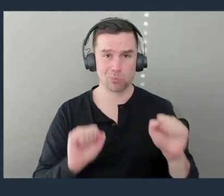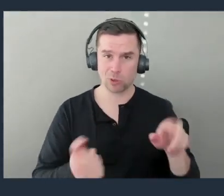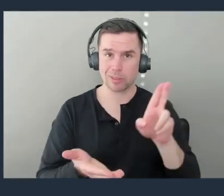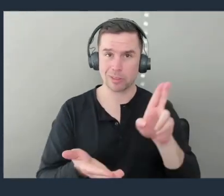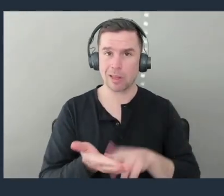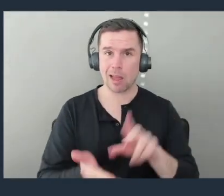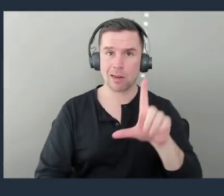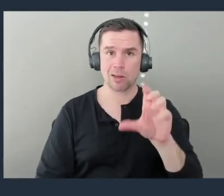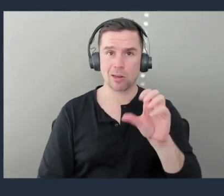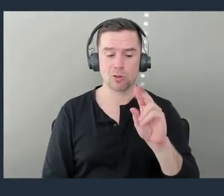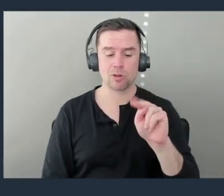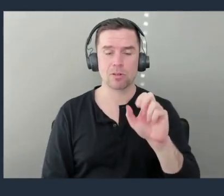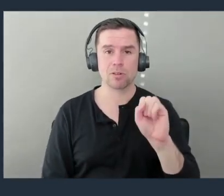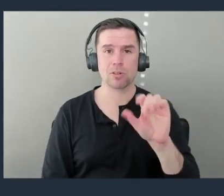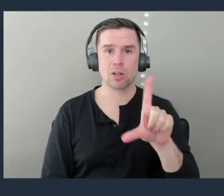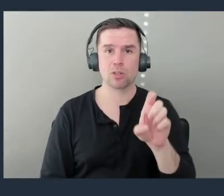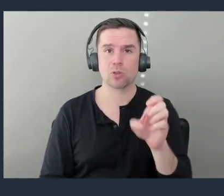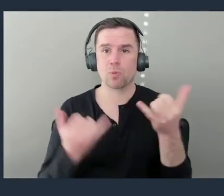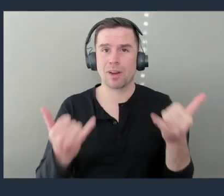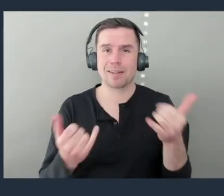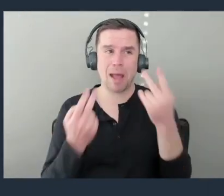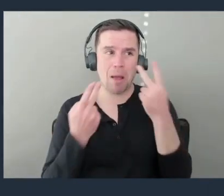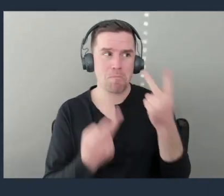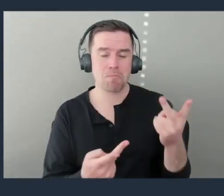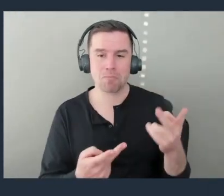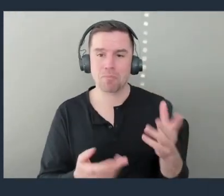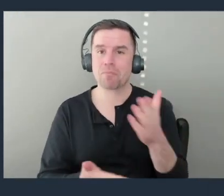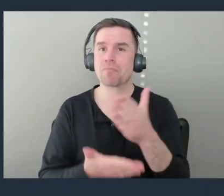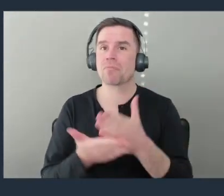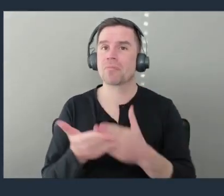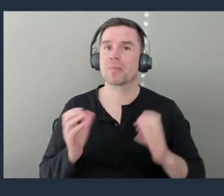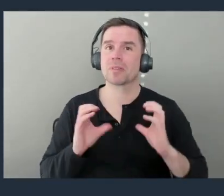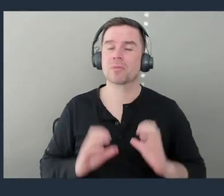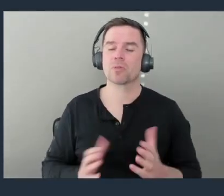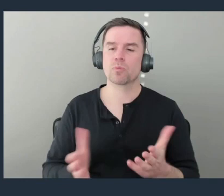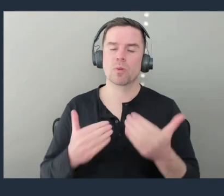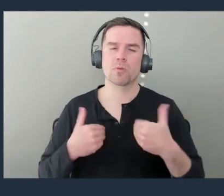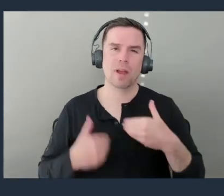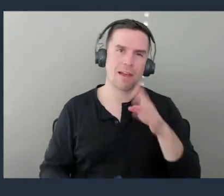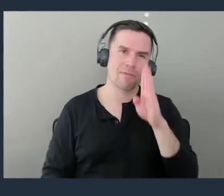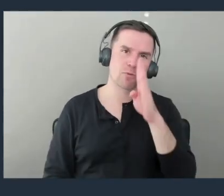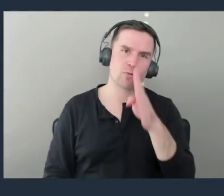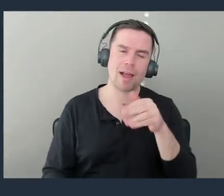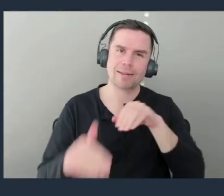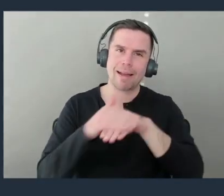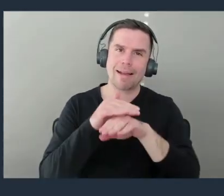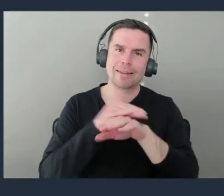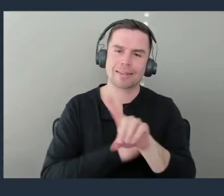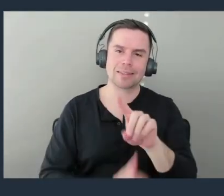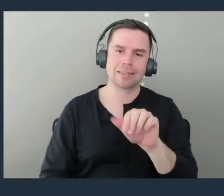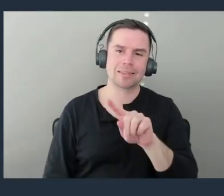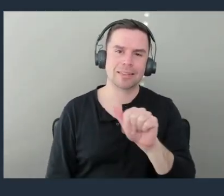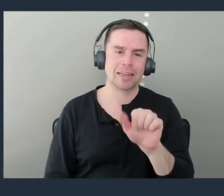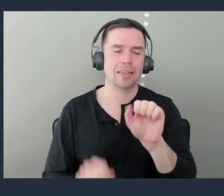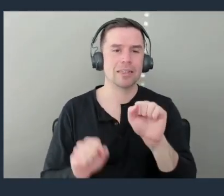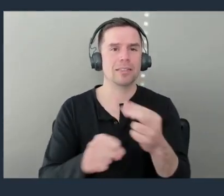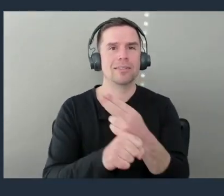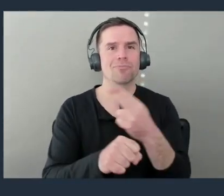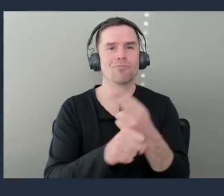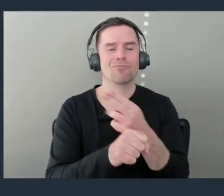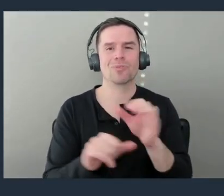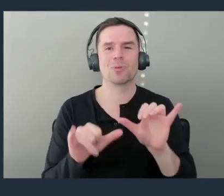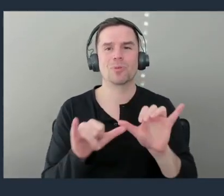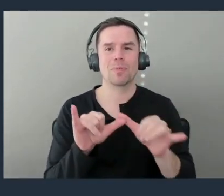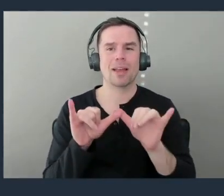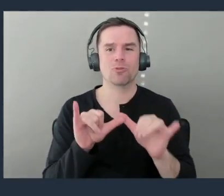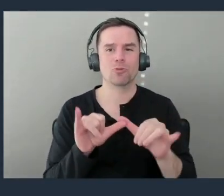out. Some customers want to have direct access to their data, and they can use the metrics export option. You can